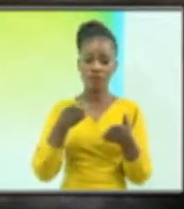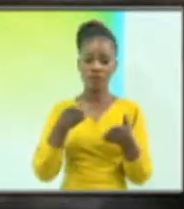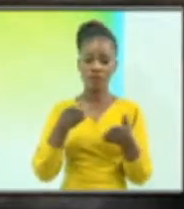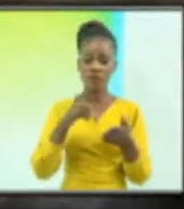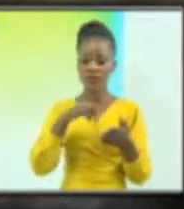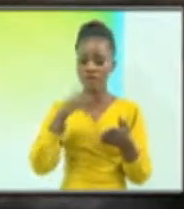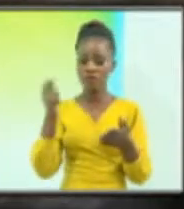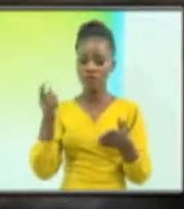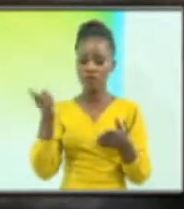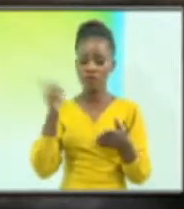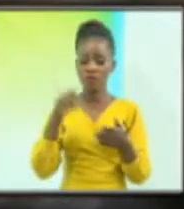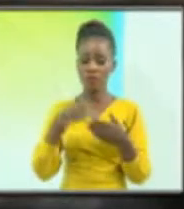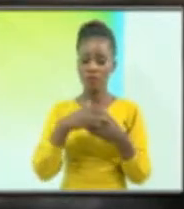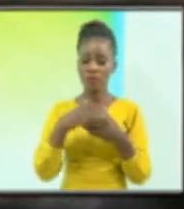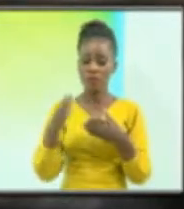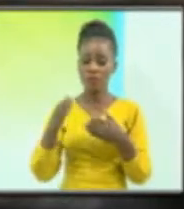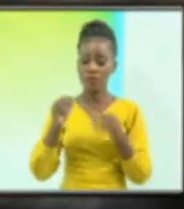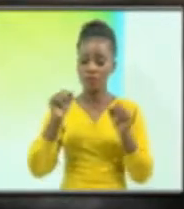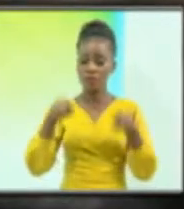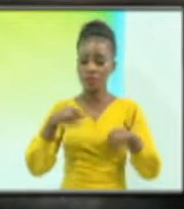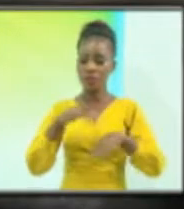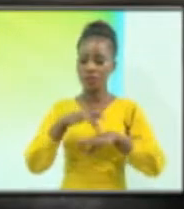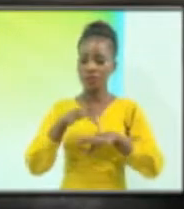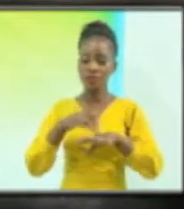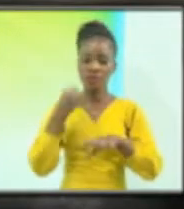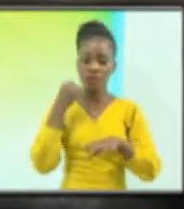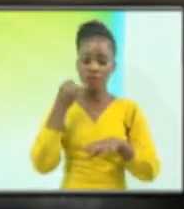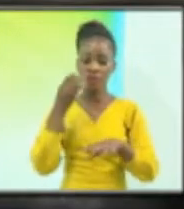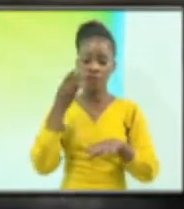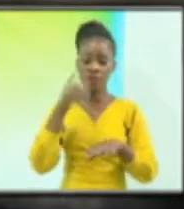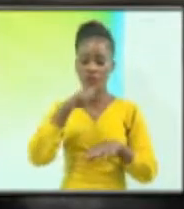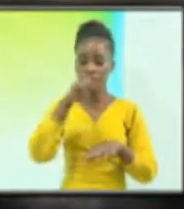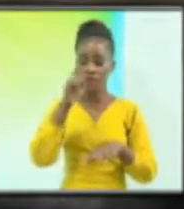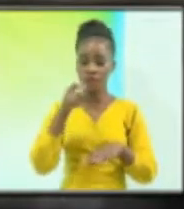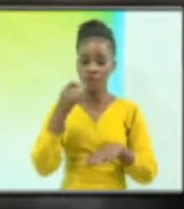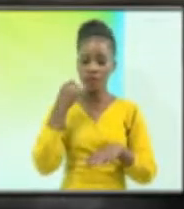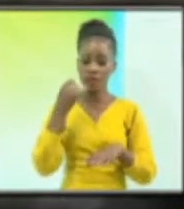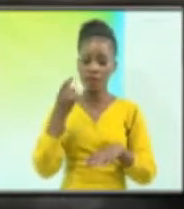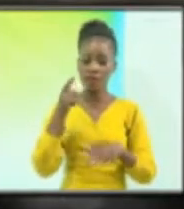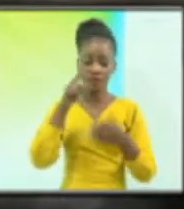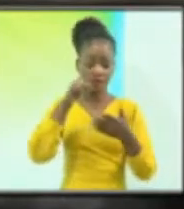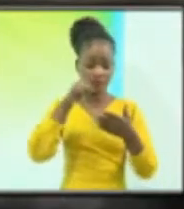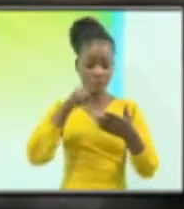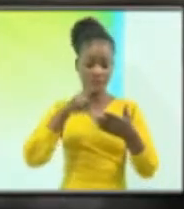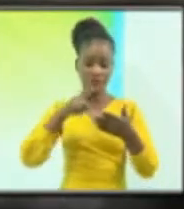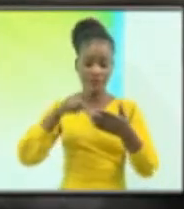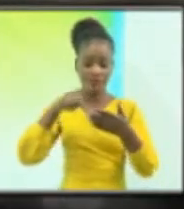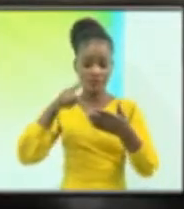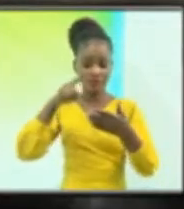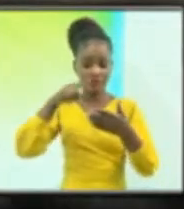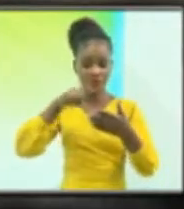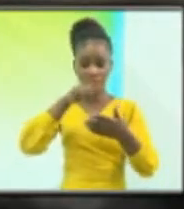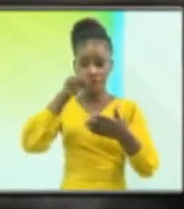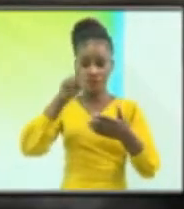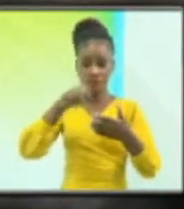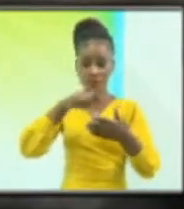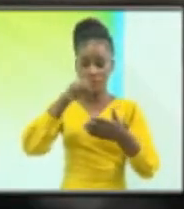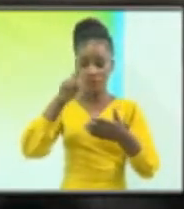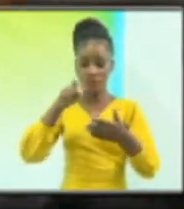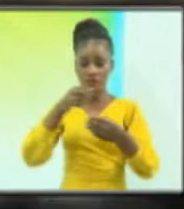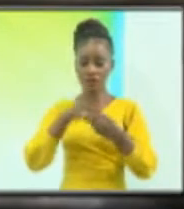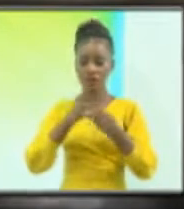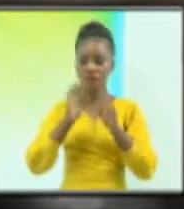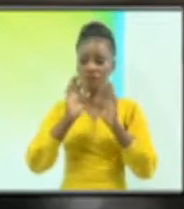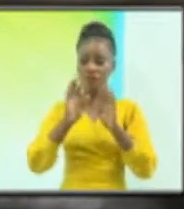the page will open. And that page it asks you for a simple basic questions. Your name, your